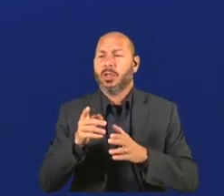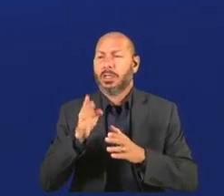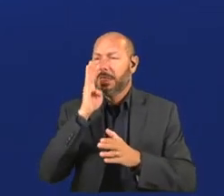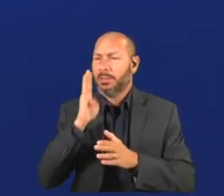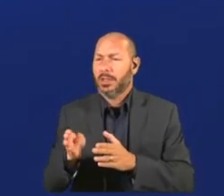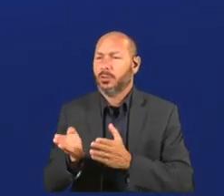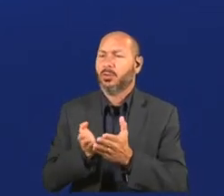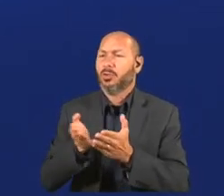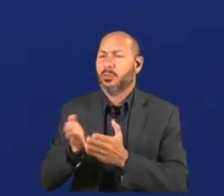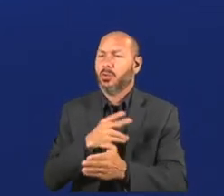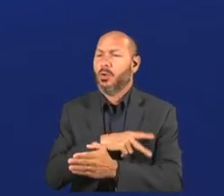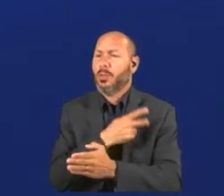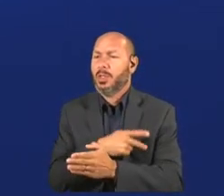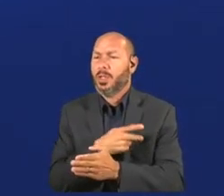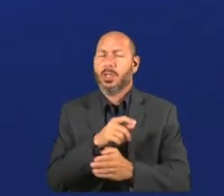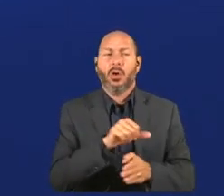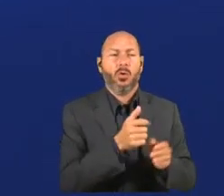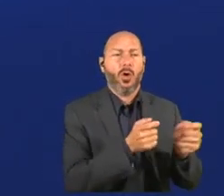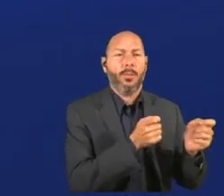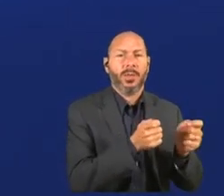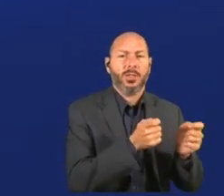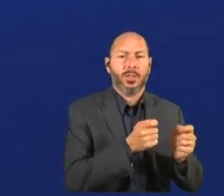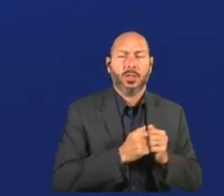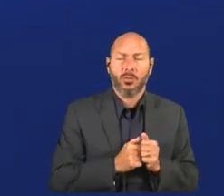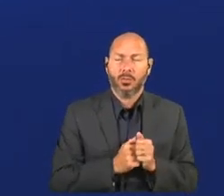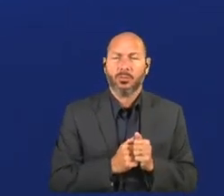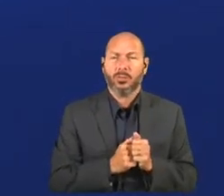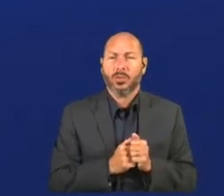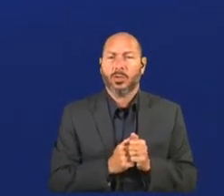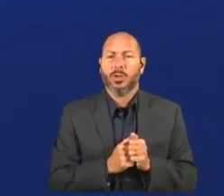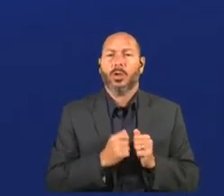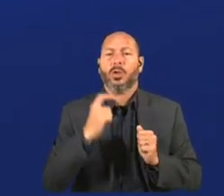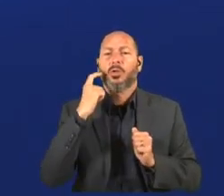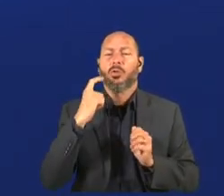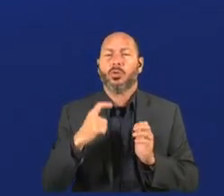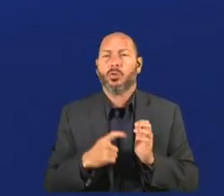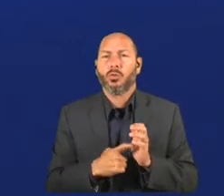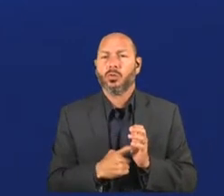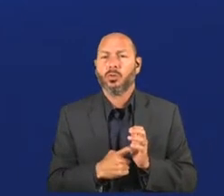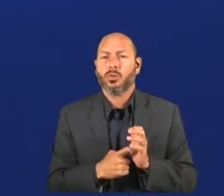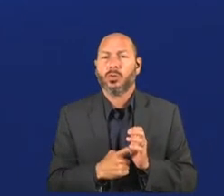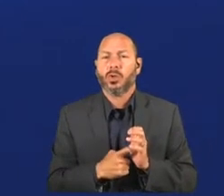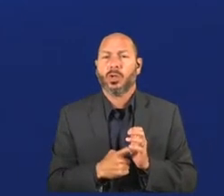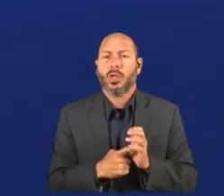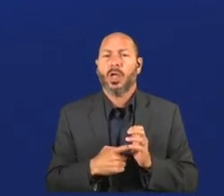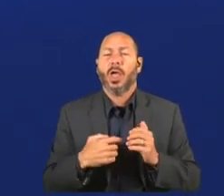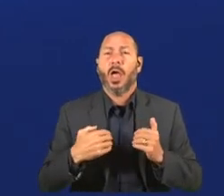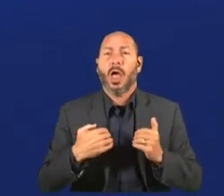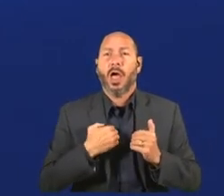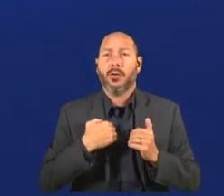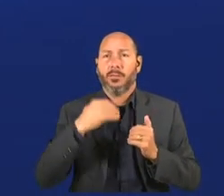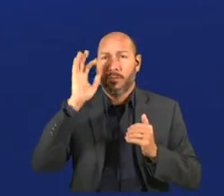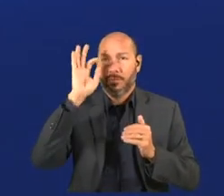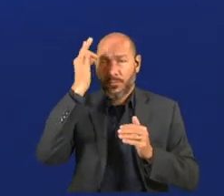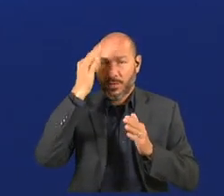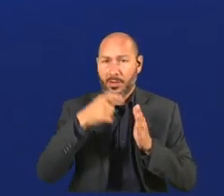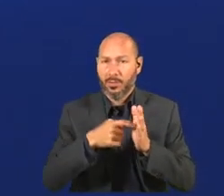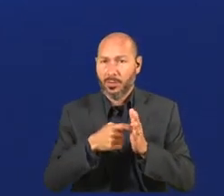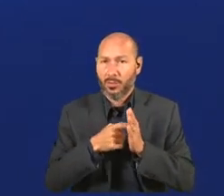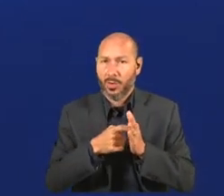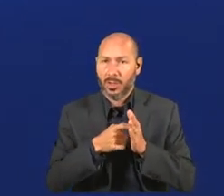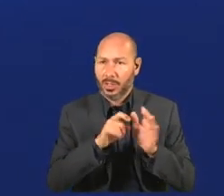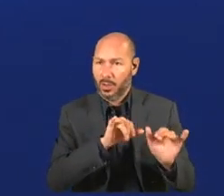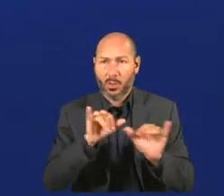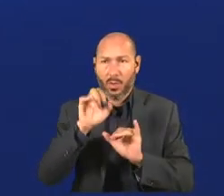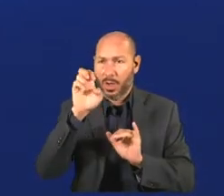One of the things that we found was that there's a lot, even though they have the same federal requirements as the United States, even though they have a